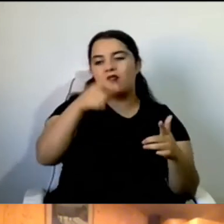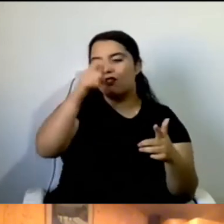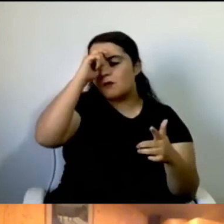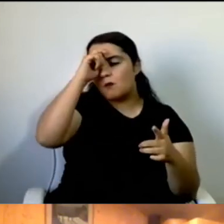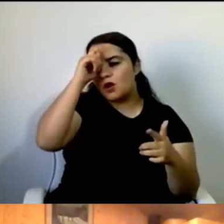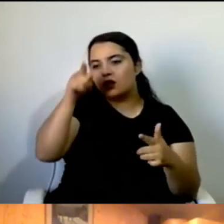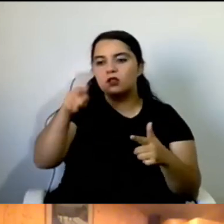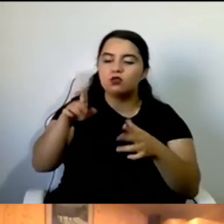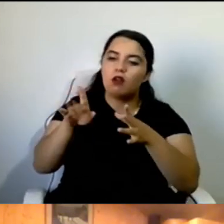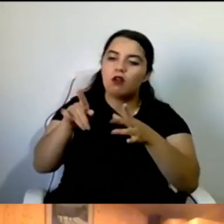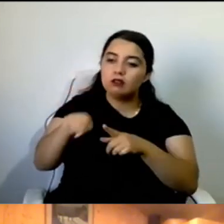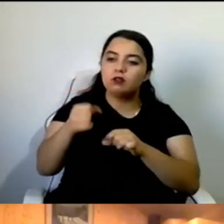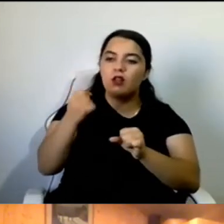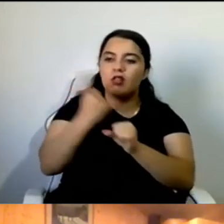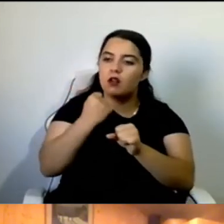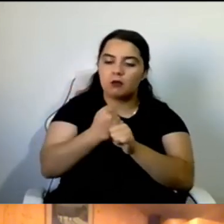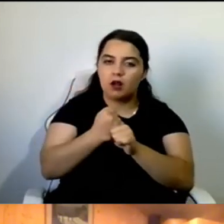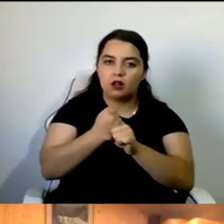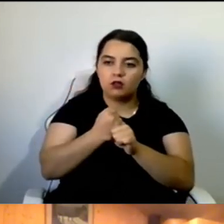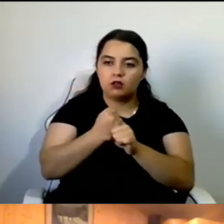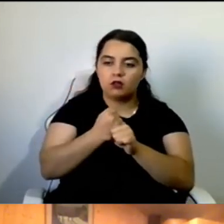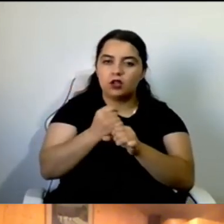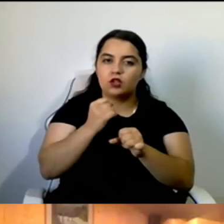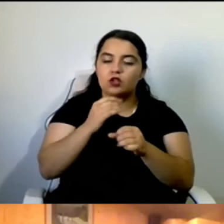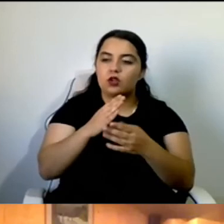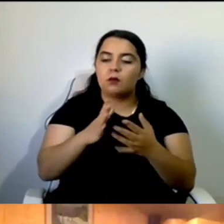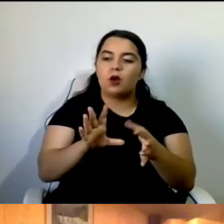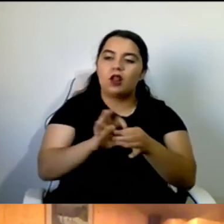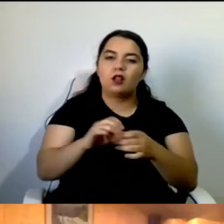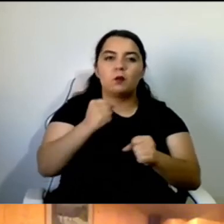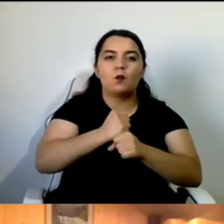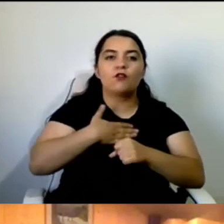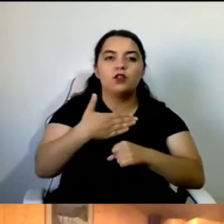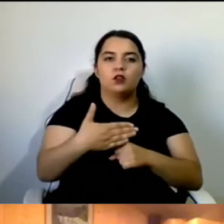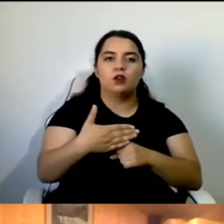From there we get to the last point. What remains to be done, Suzanne?